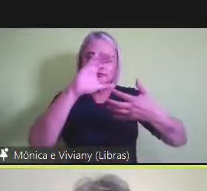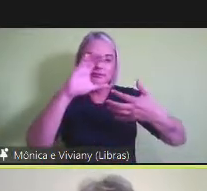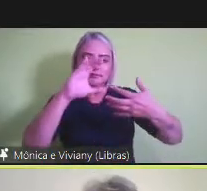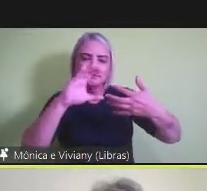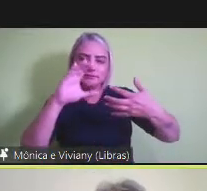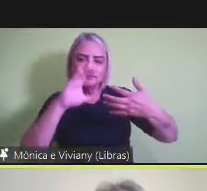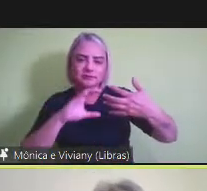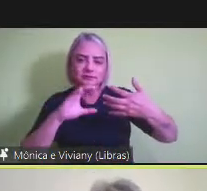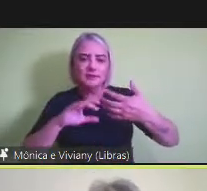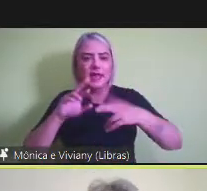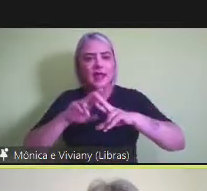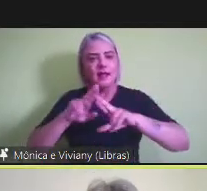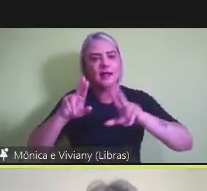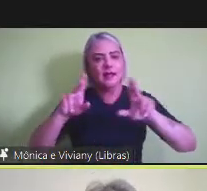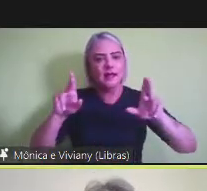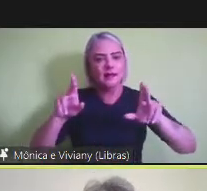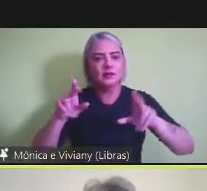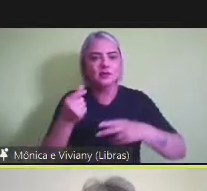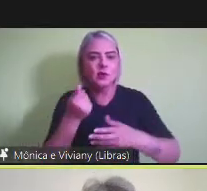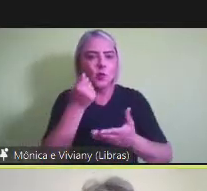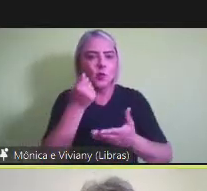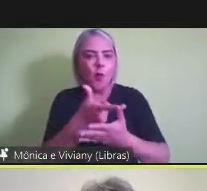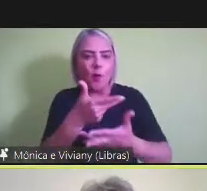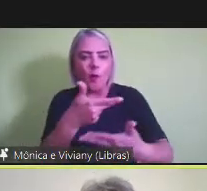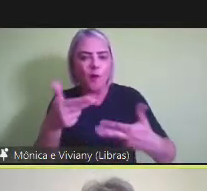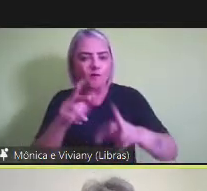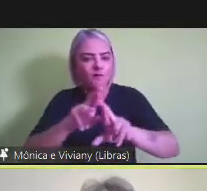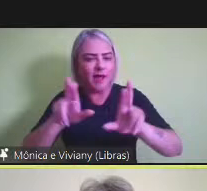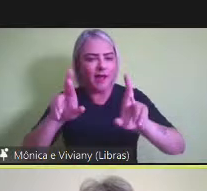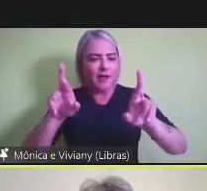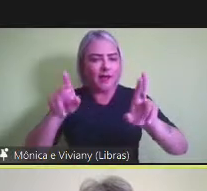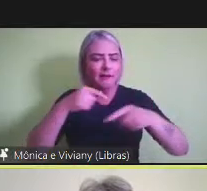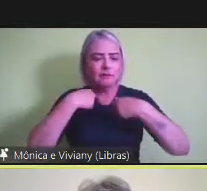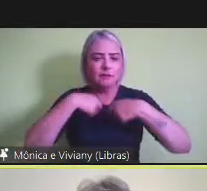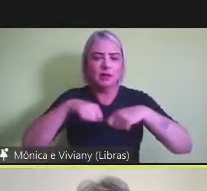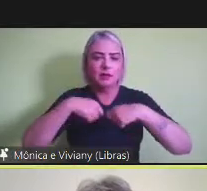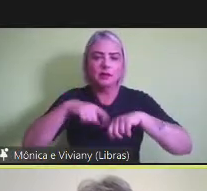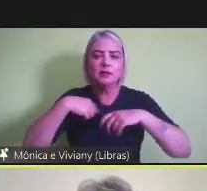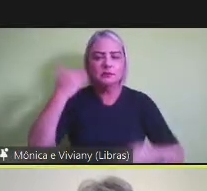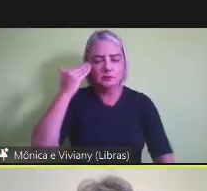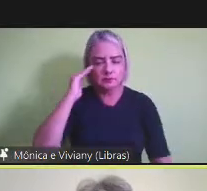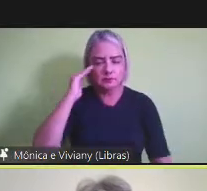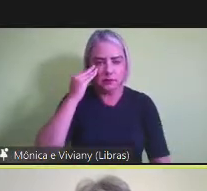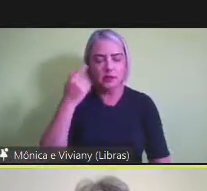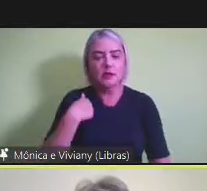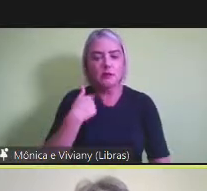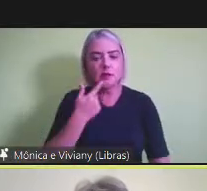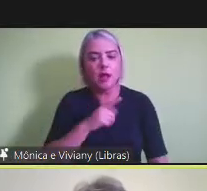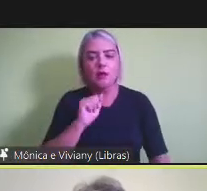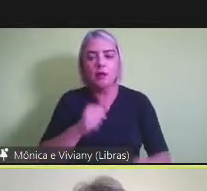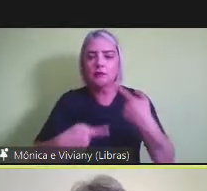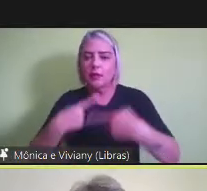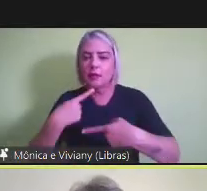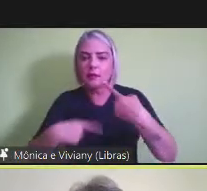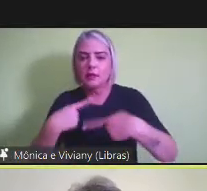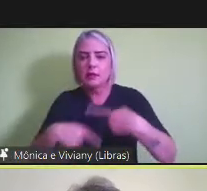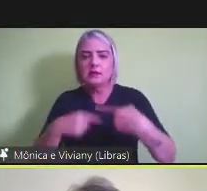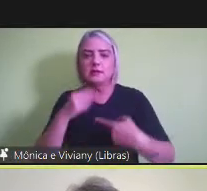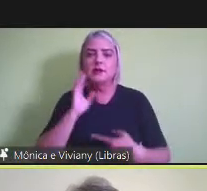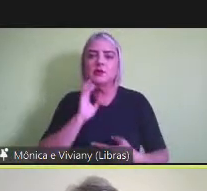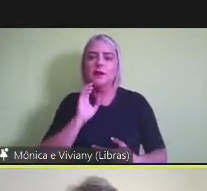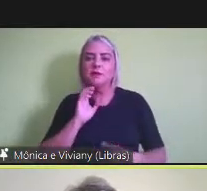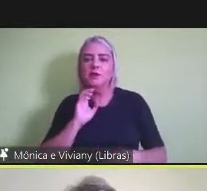But in this is a use and a consumption, and as well it should be comprehended